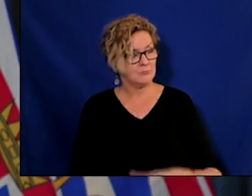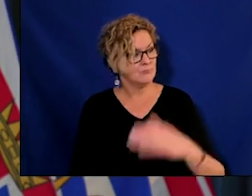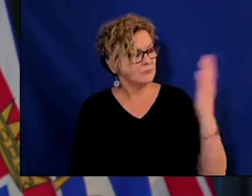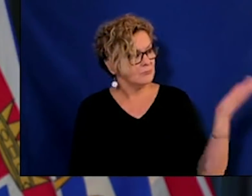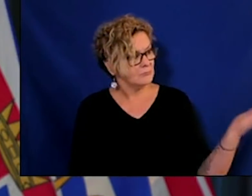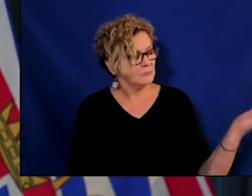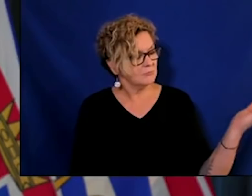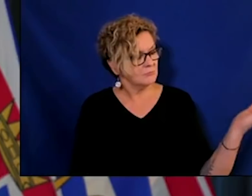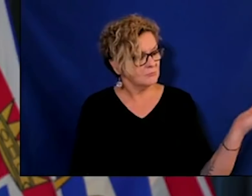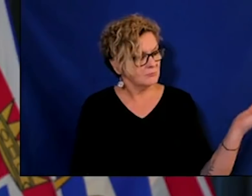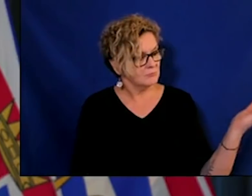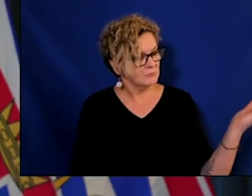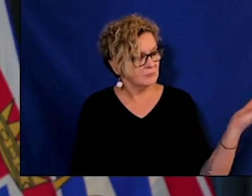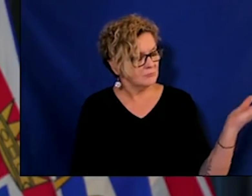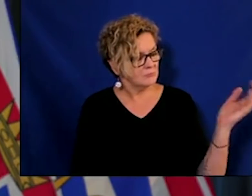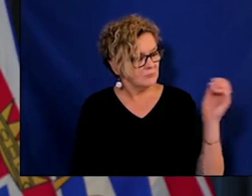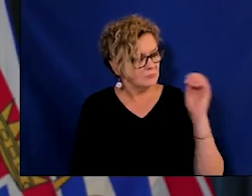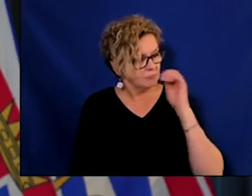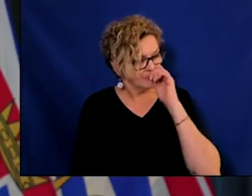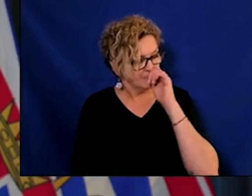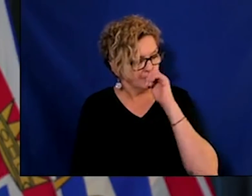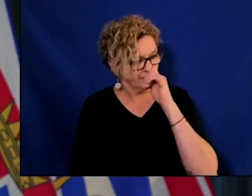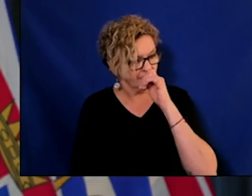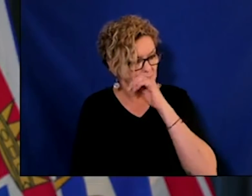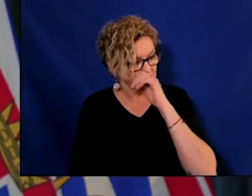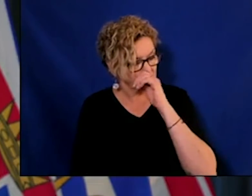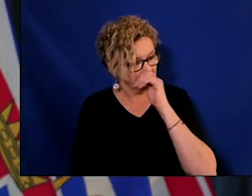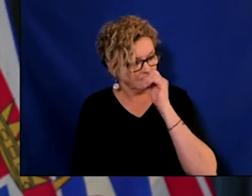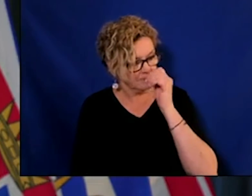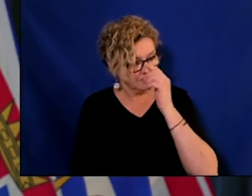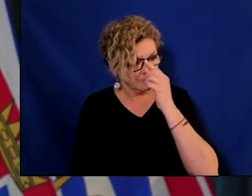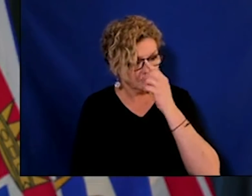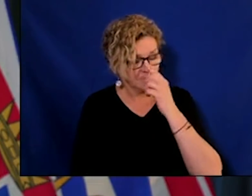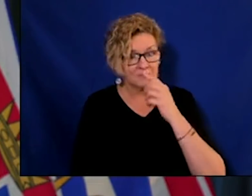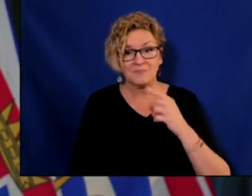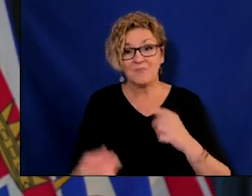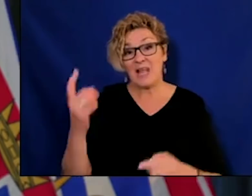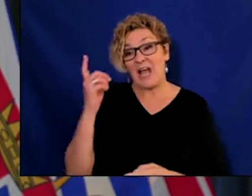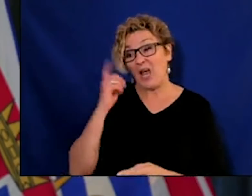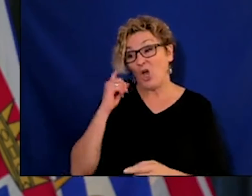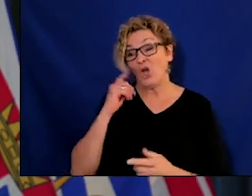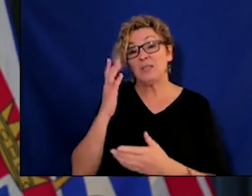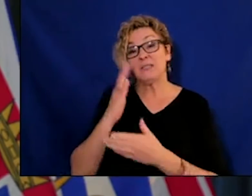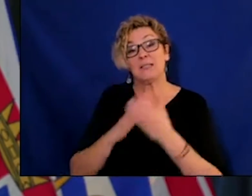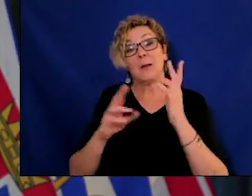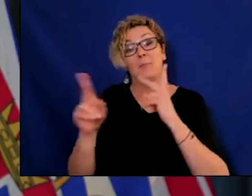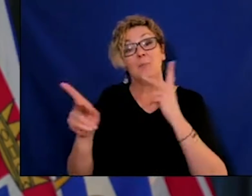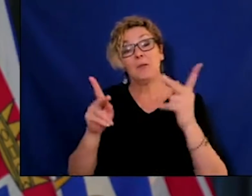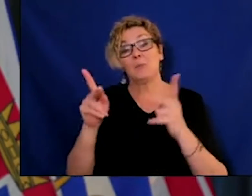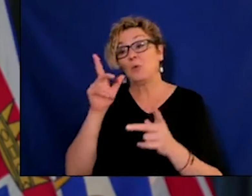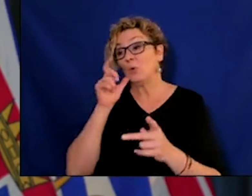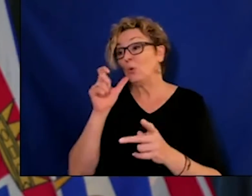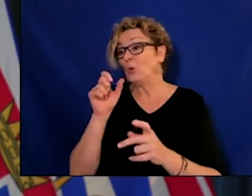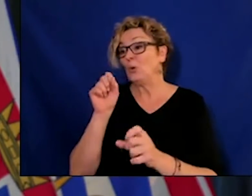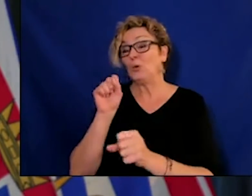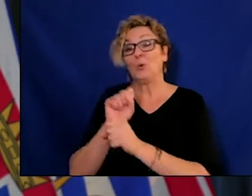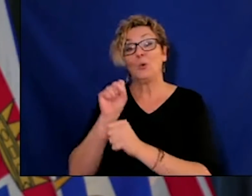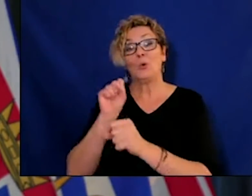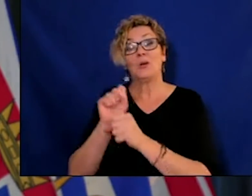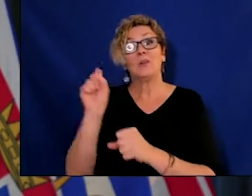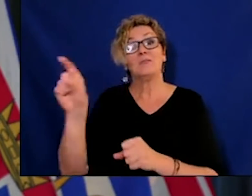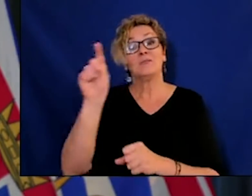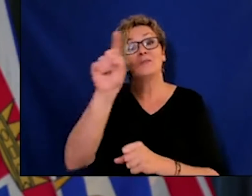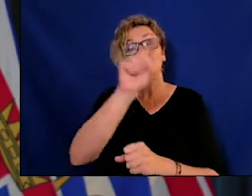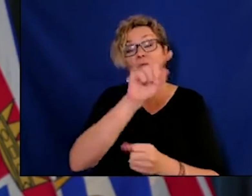going to listen anymore, and they're going to ask people to wear masks as often as possible in schools in any situation. So is this a